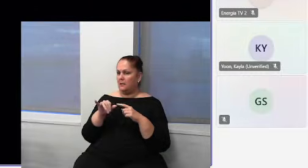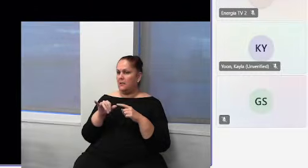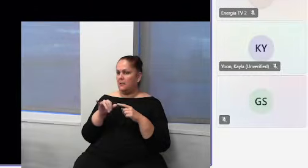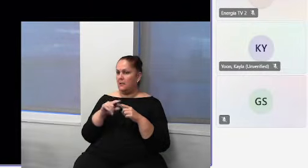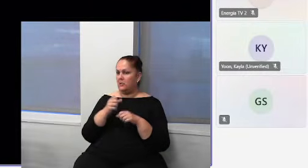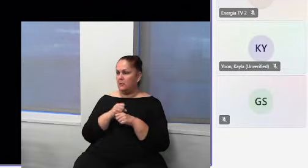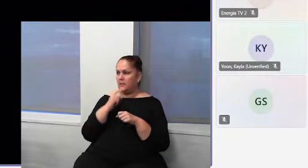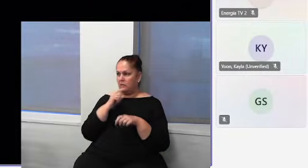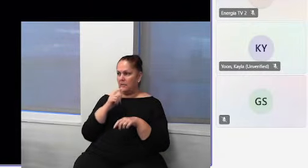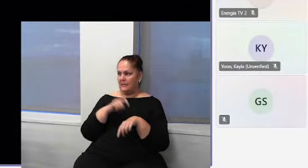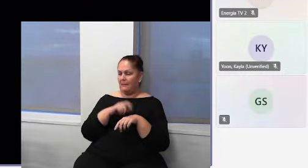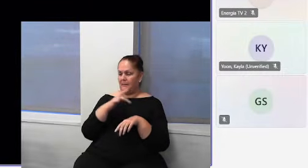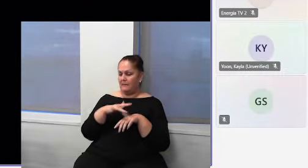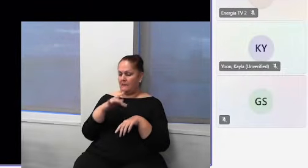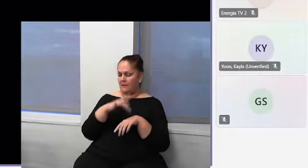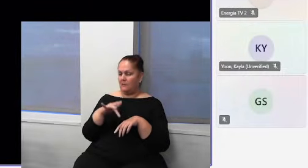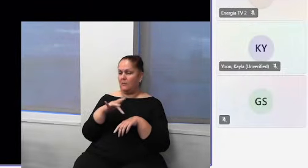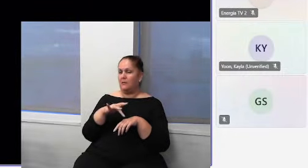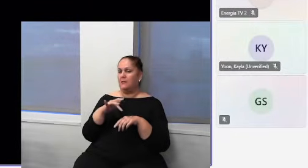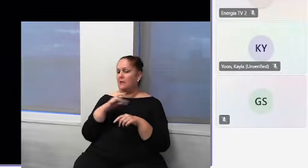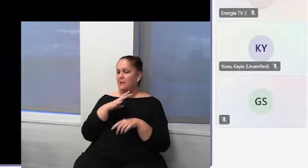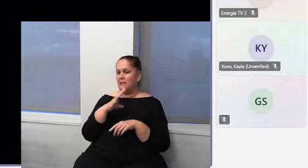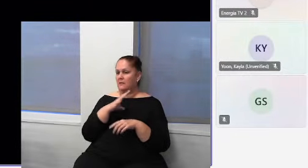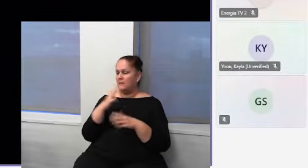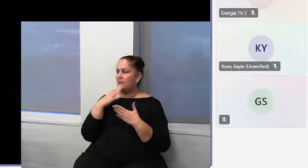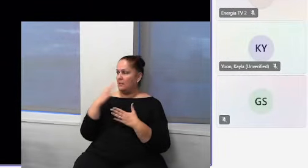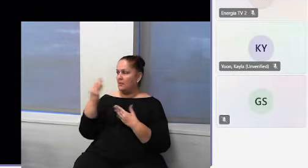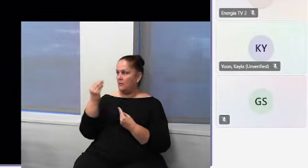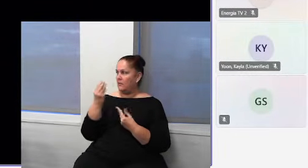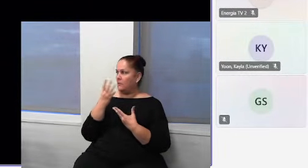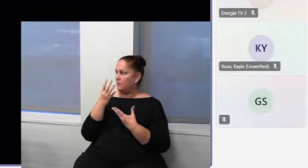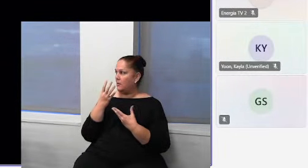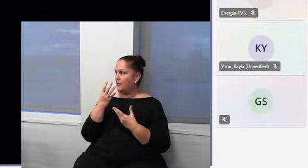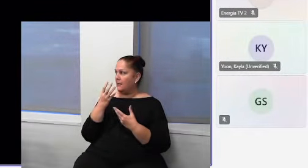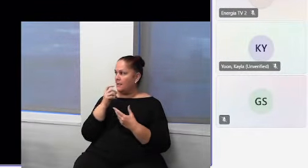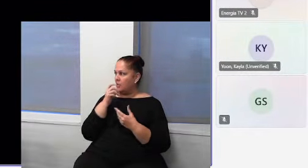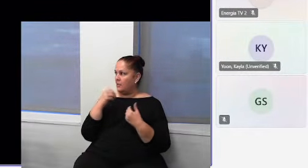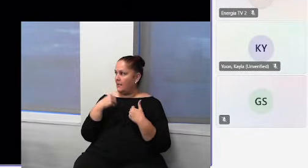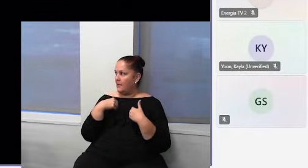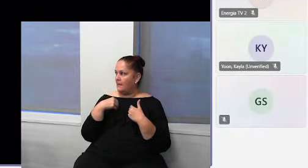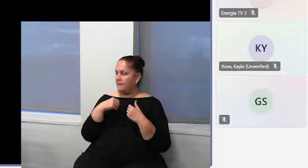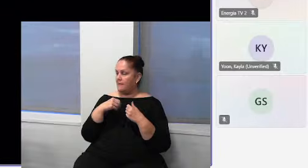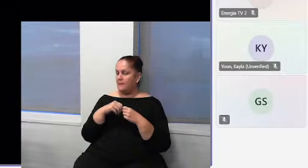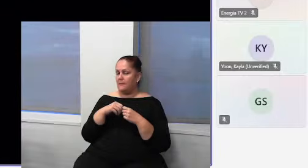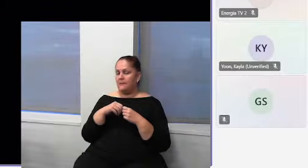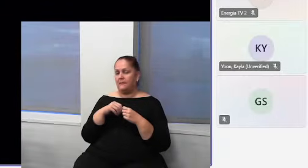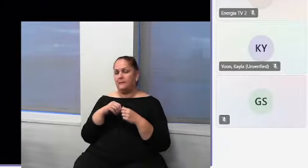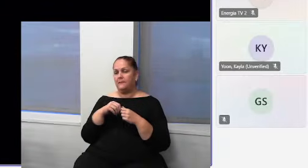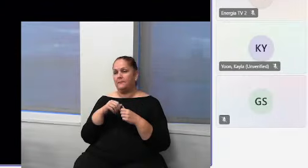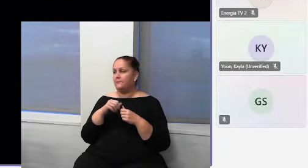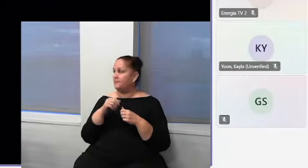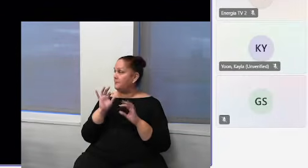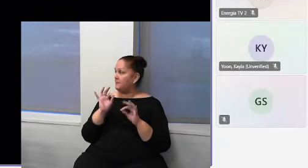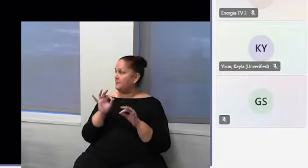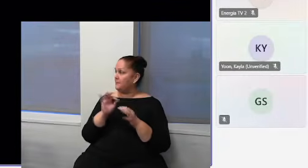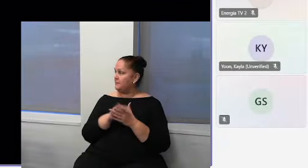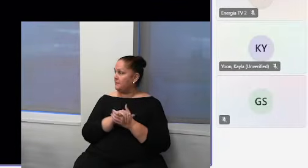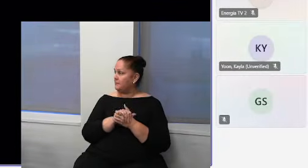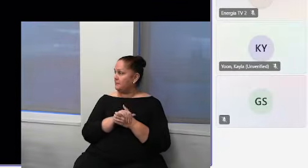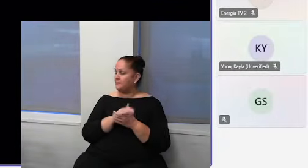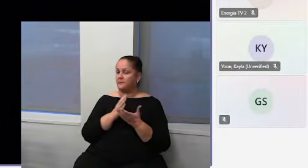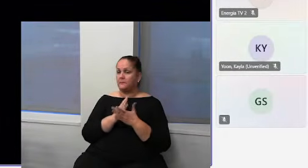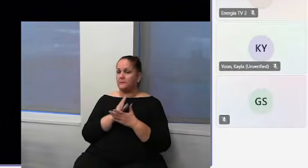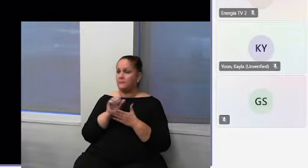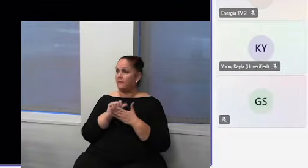do that. We'll just have to make that time available, and that's fine. Thank you for letting me not have one more order to write. Is that